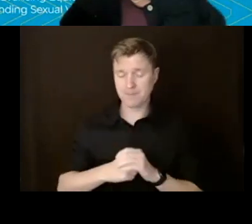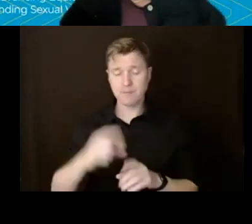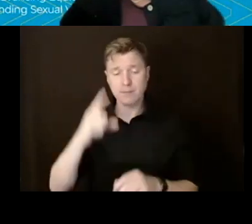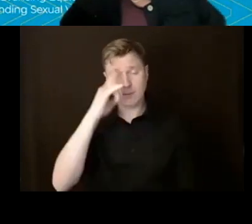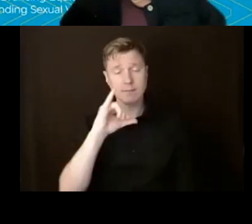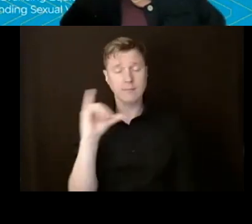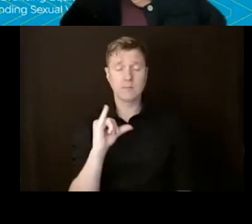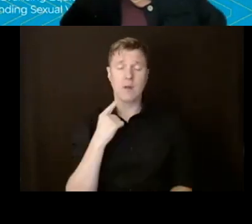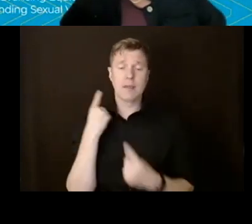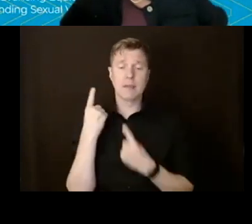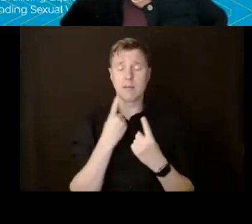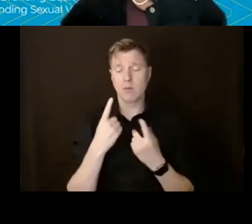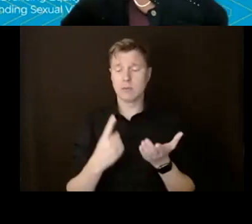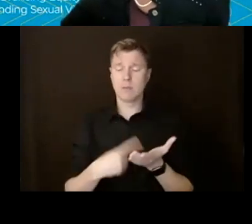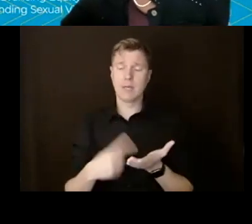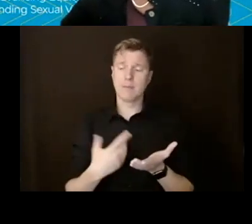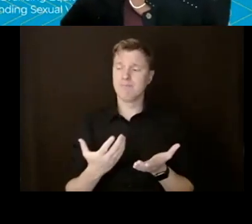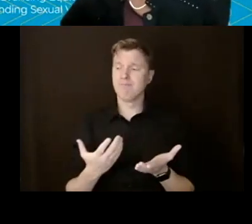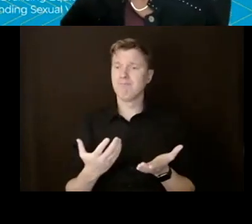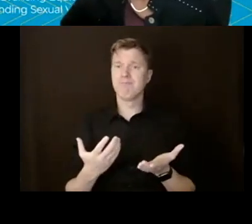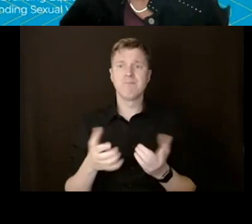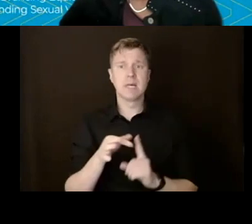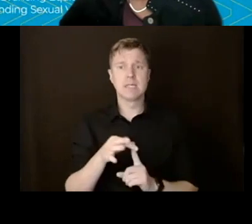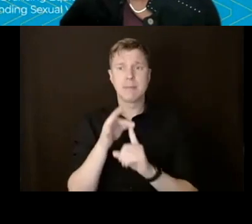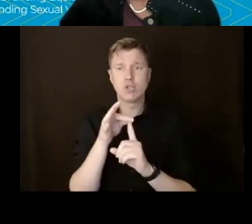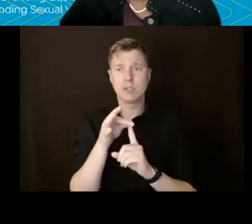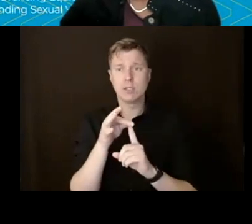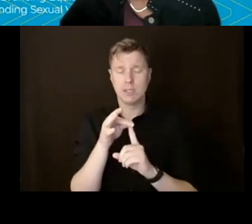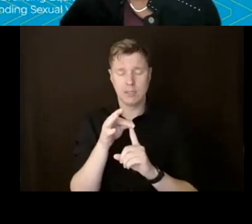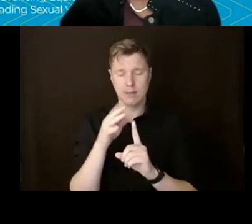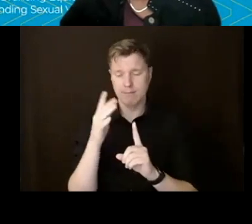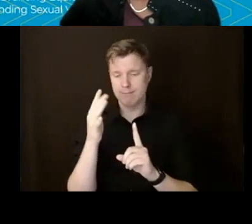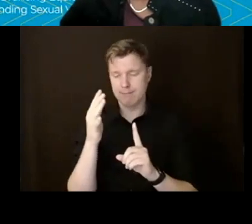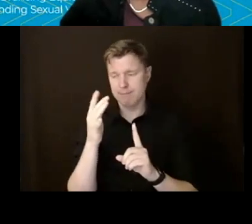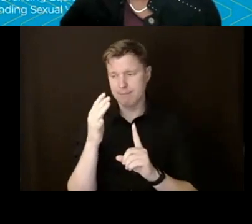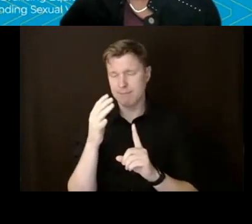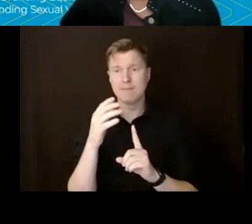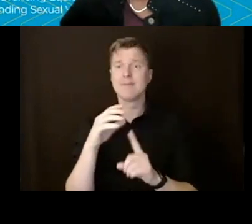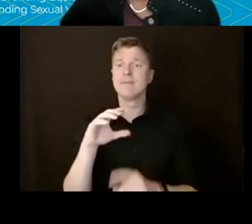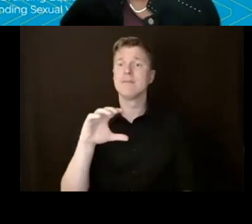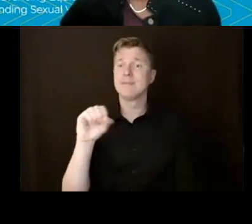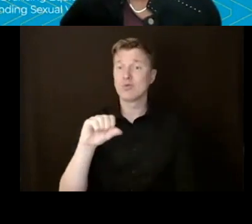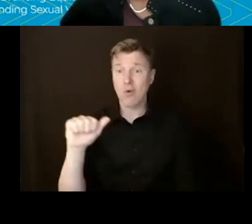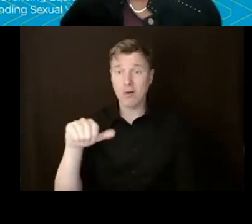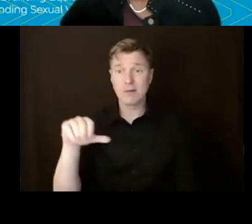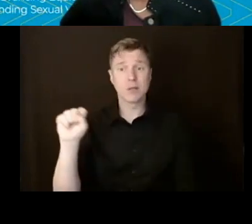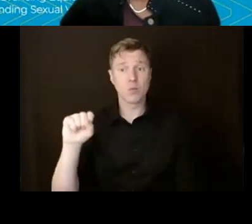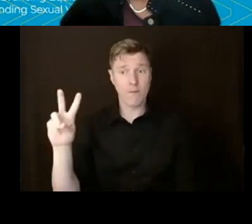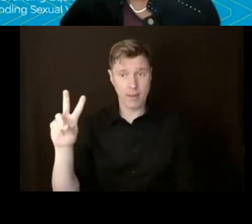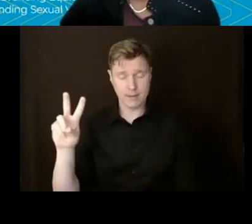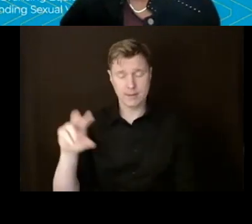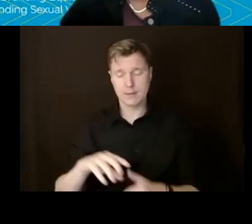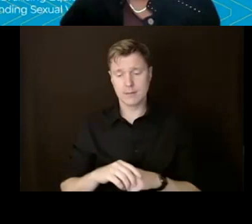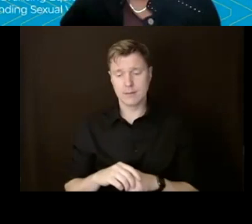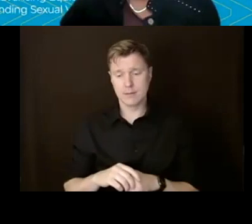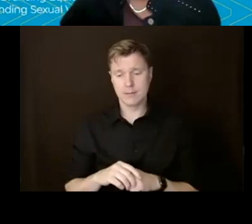thinking about sometimes, you know, especially in the realm of like sexual assault, sexual violence, I want